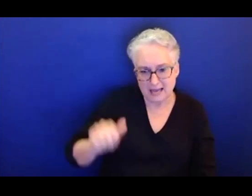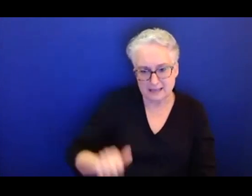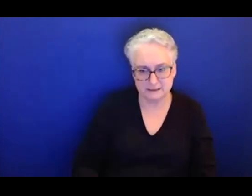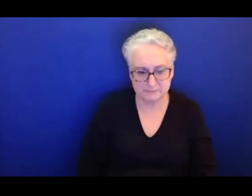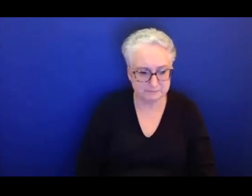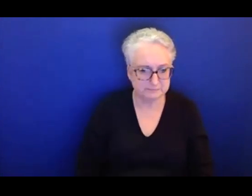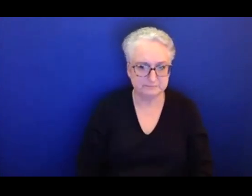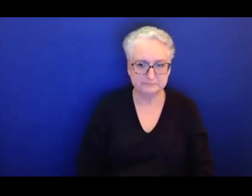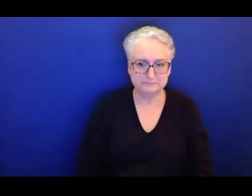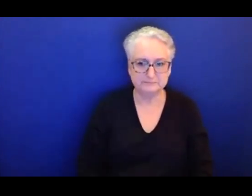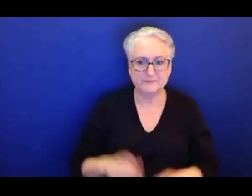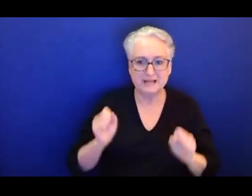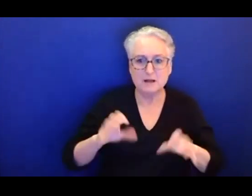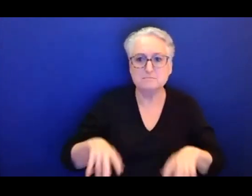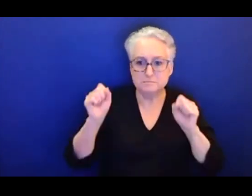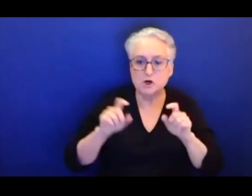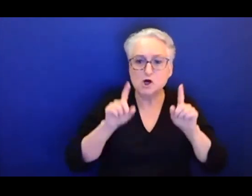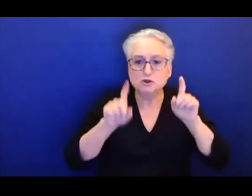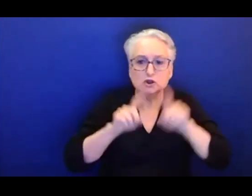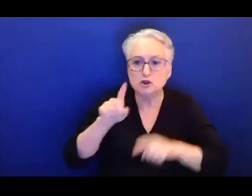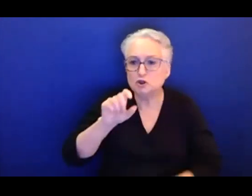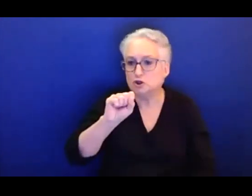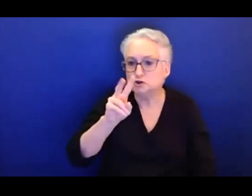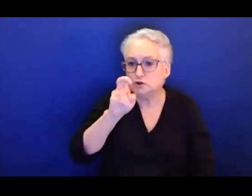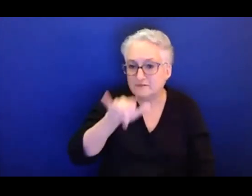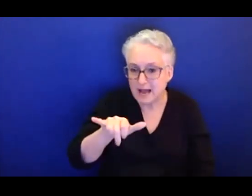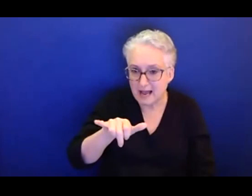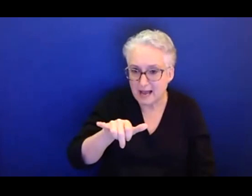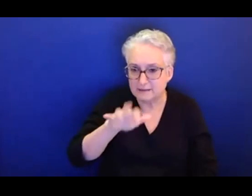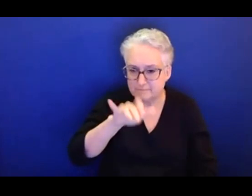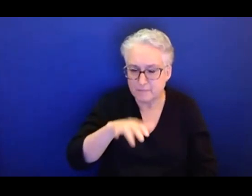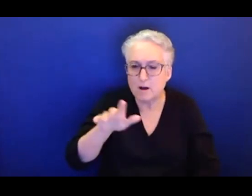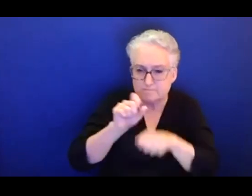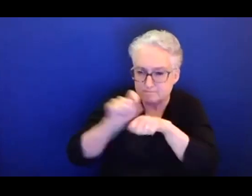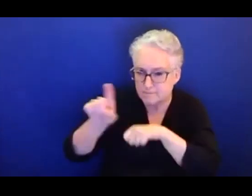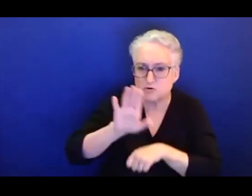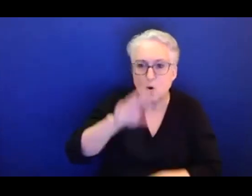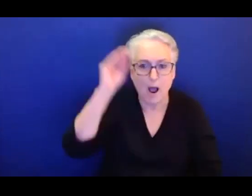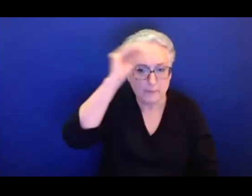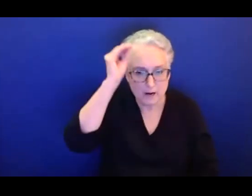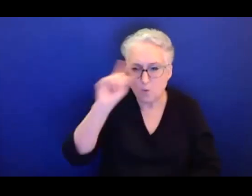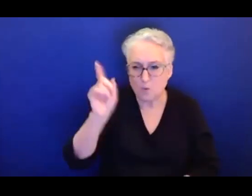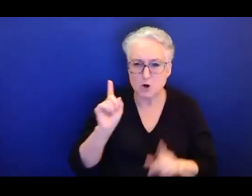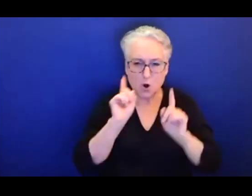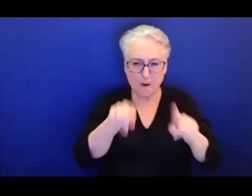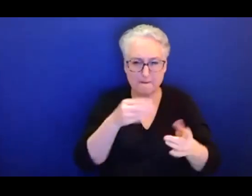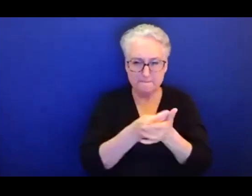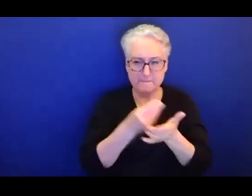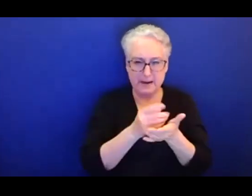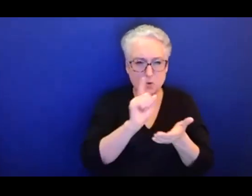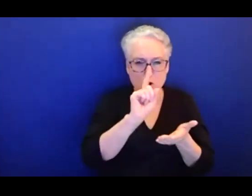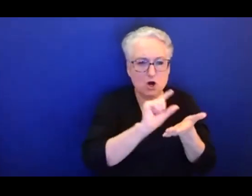funded with those dollars. And then next Thursday at 7 o'clock, there'll be a community input session via